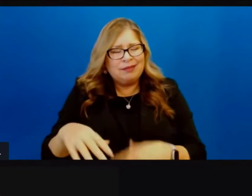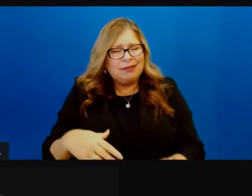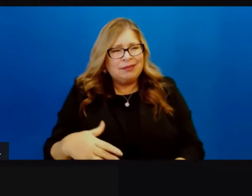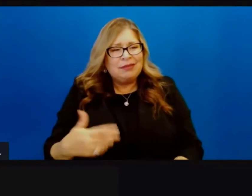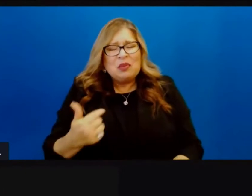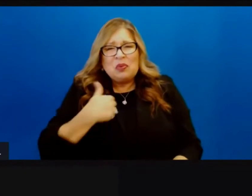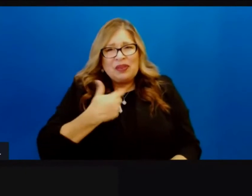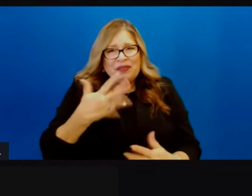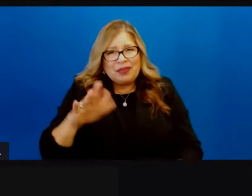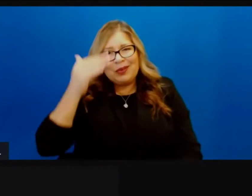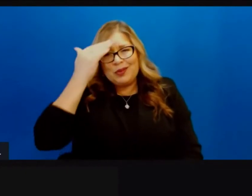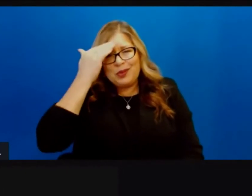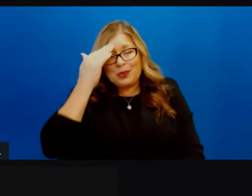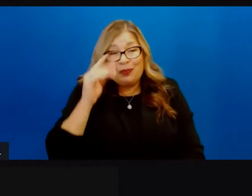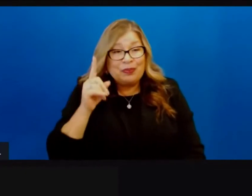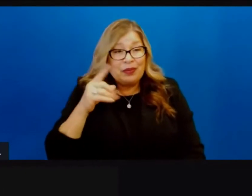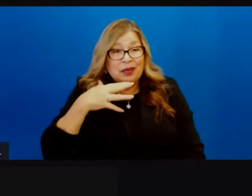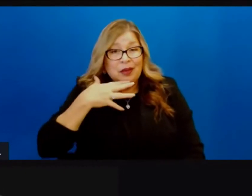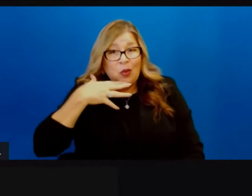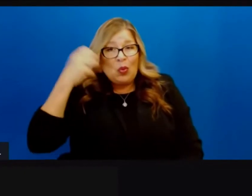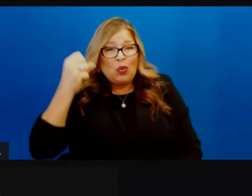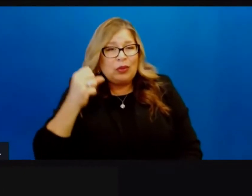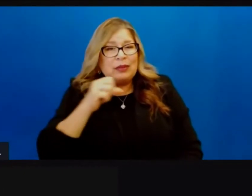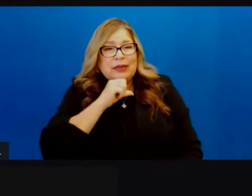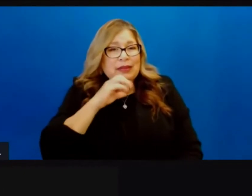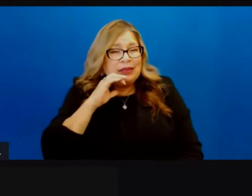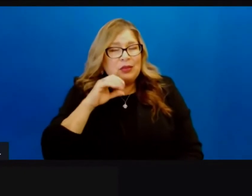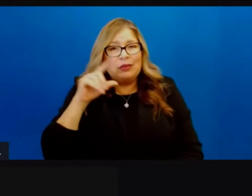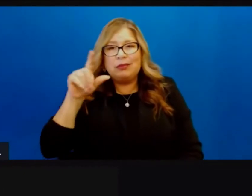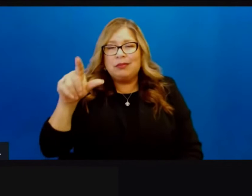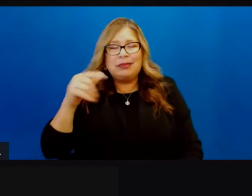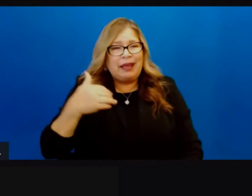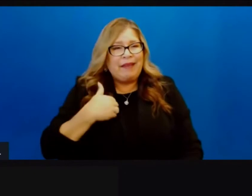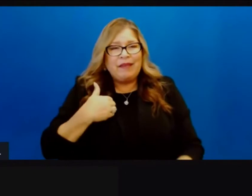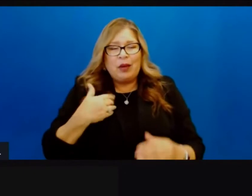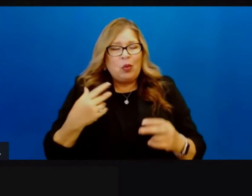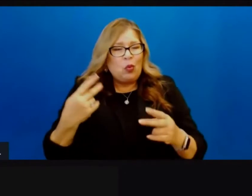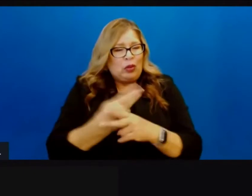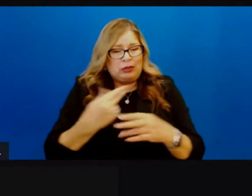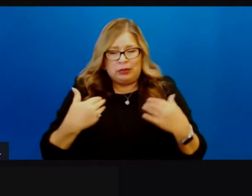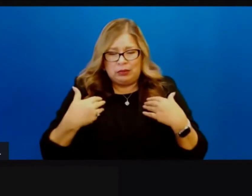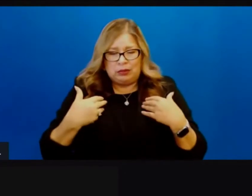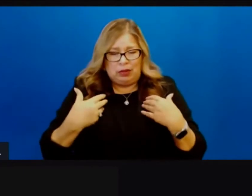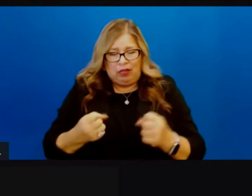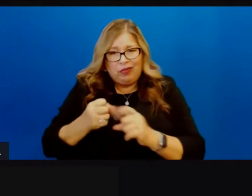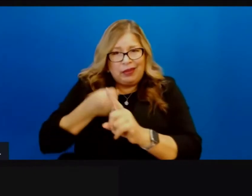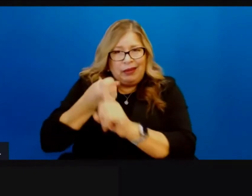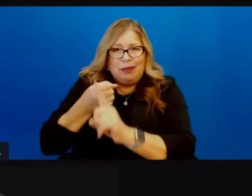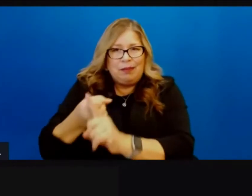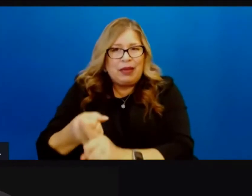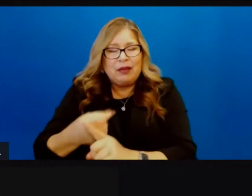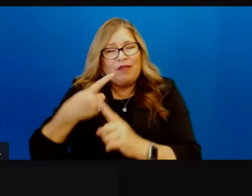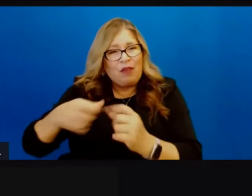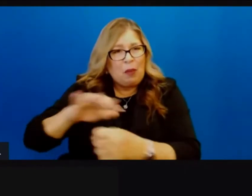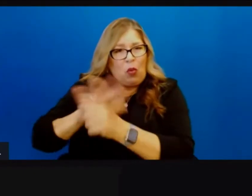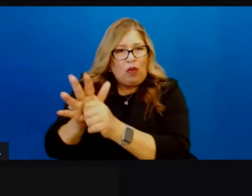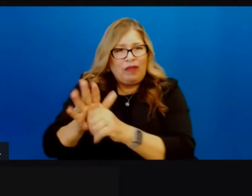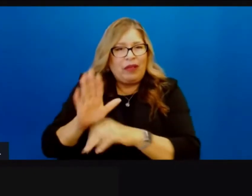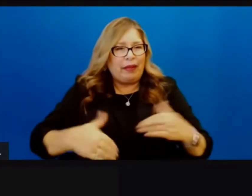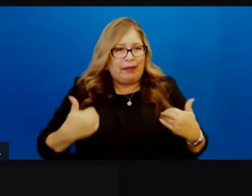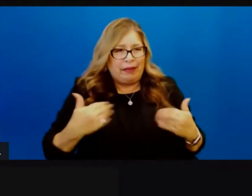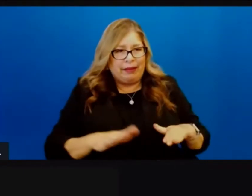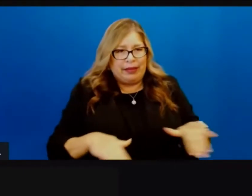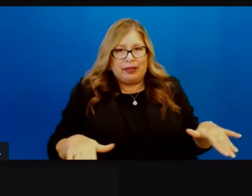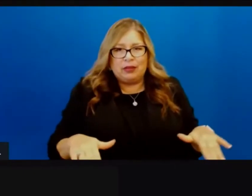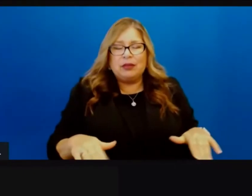that older adults have worse health outcomes when it comes to COVID than kids do. And yet right now,